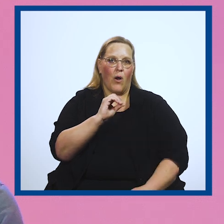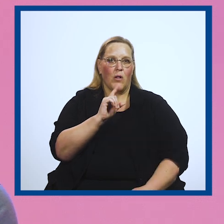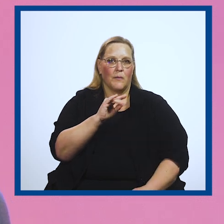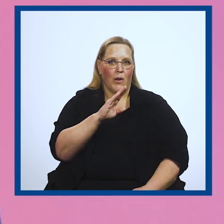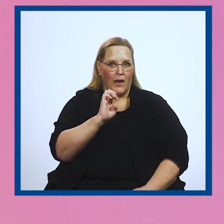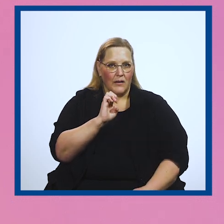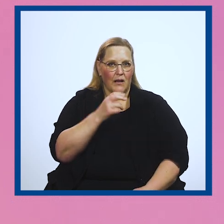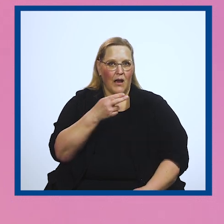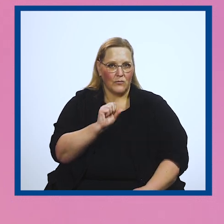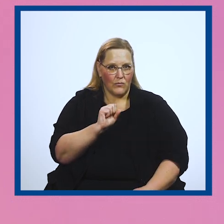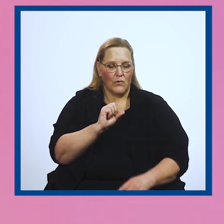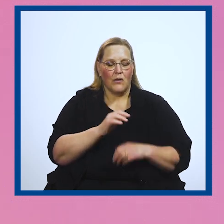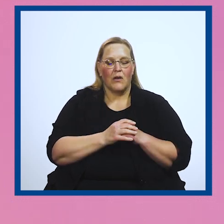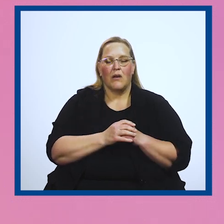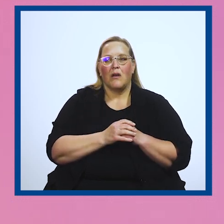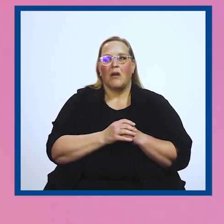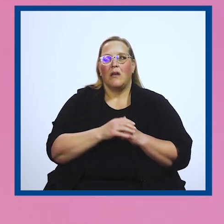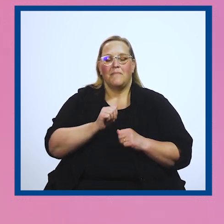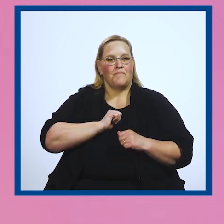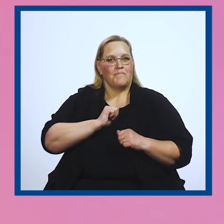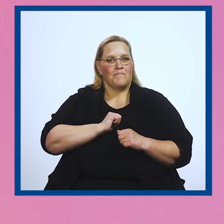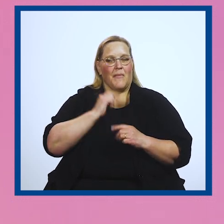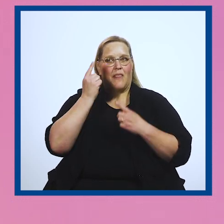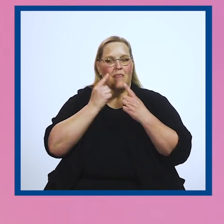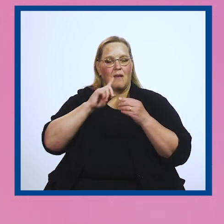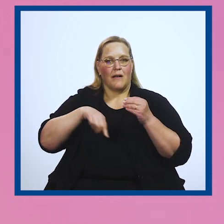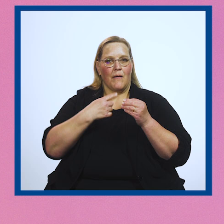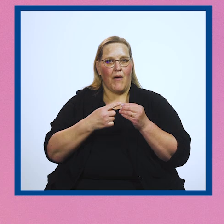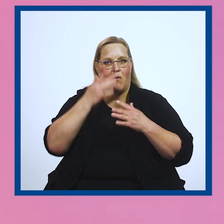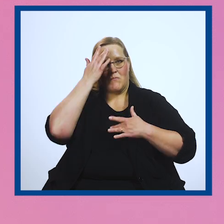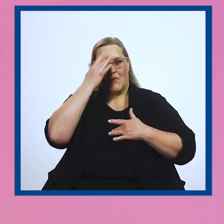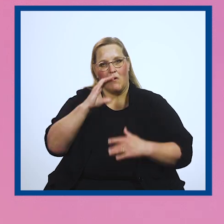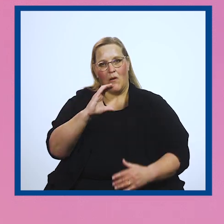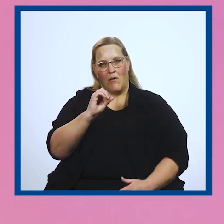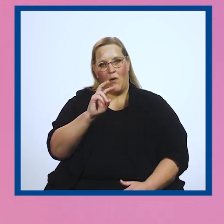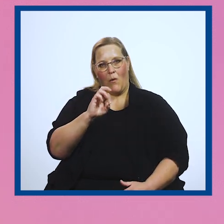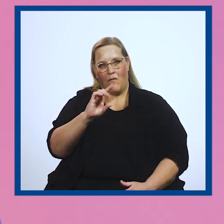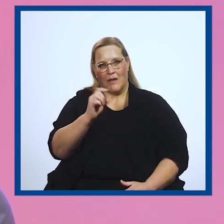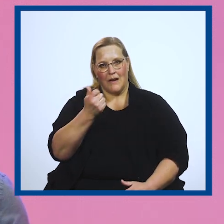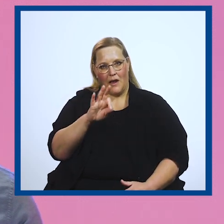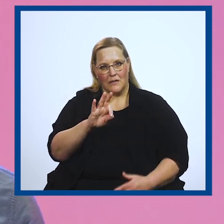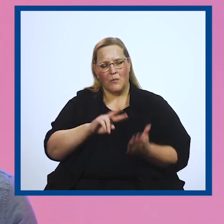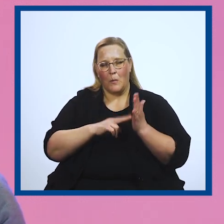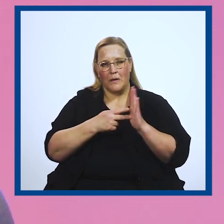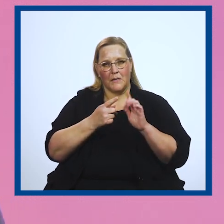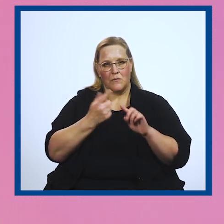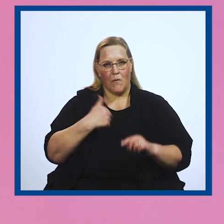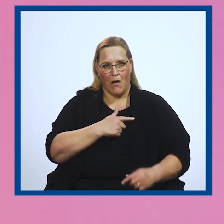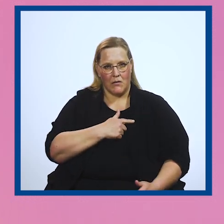School. And I found myself thinking about COVID-19, what it means to